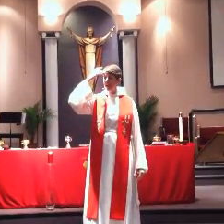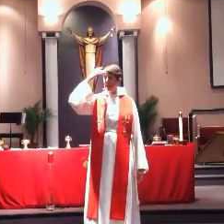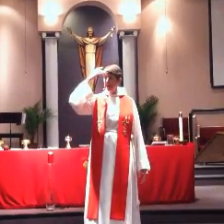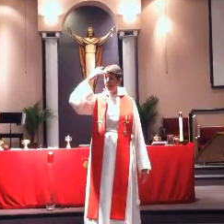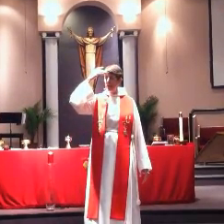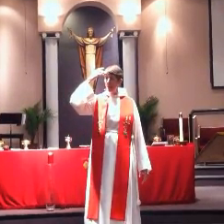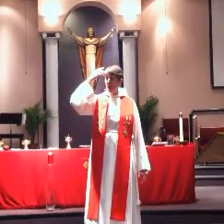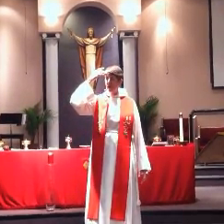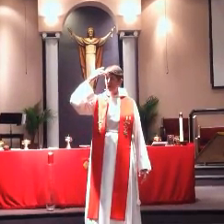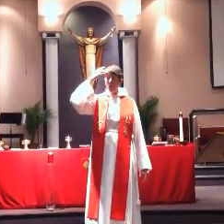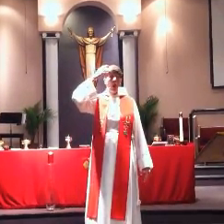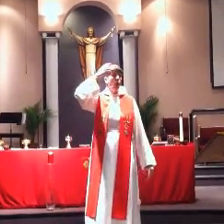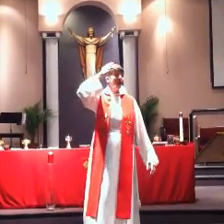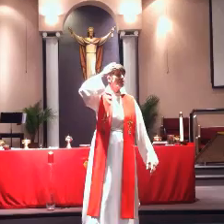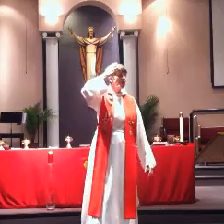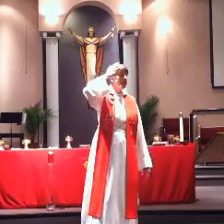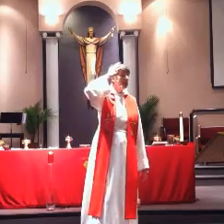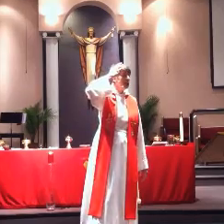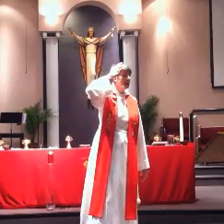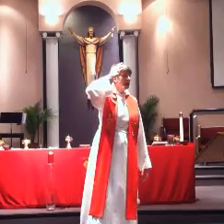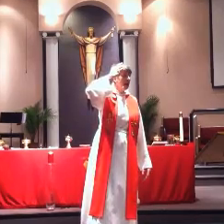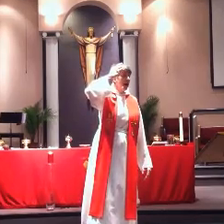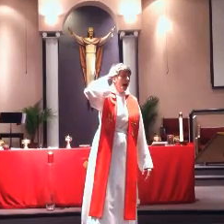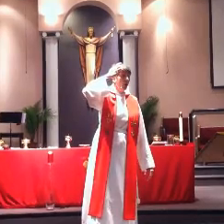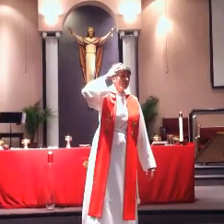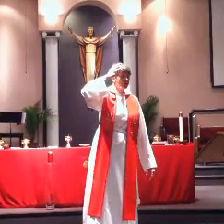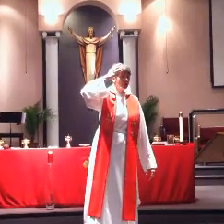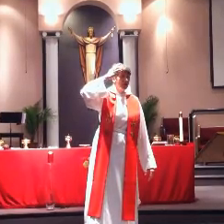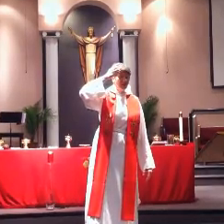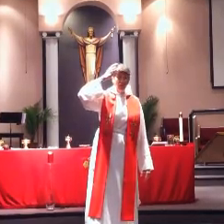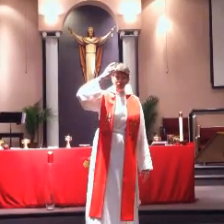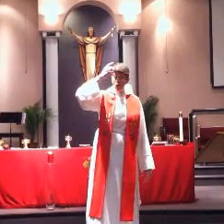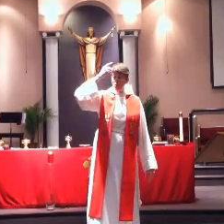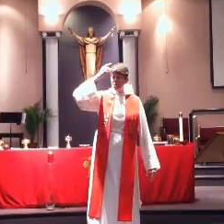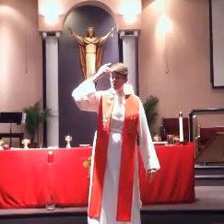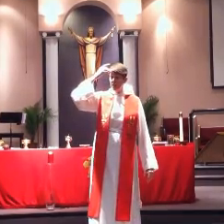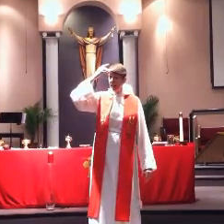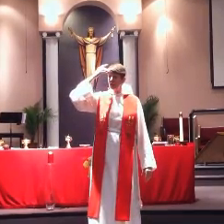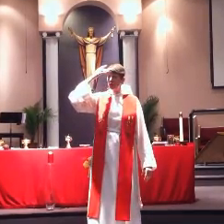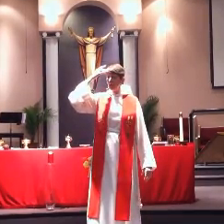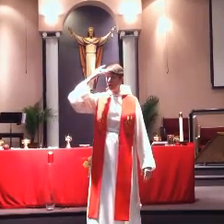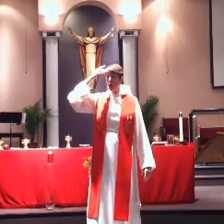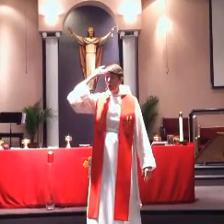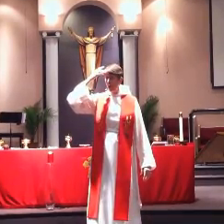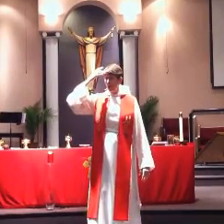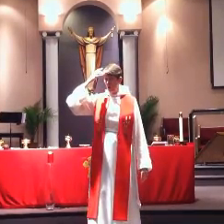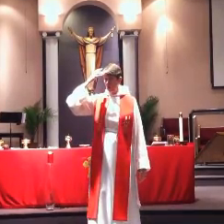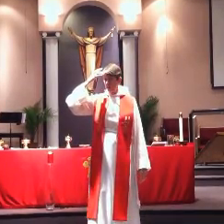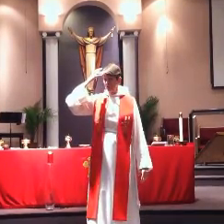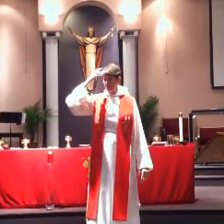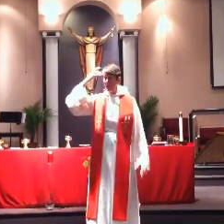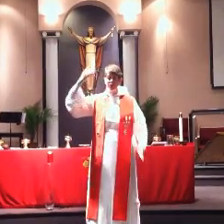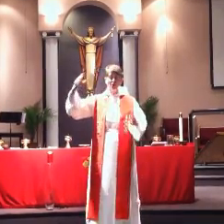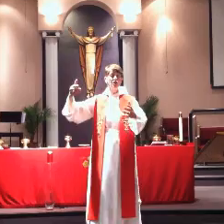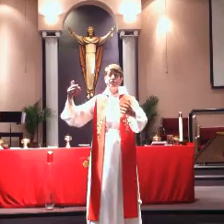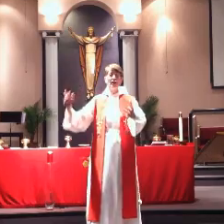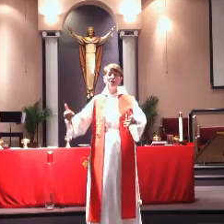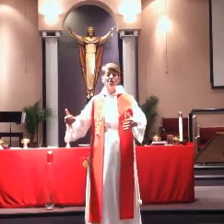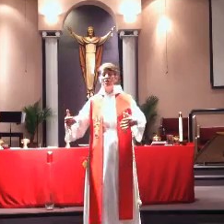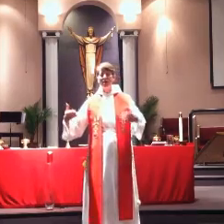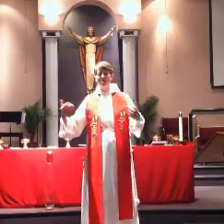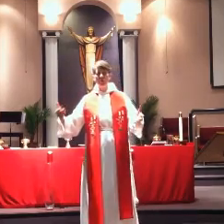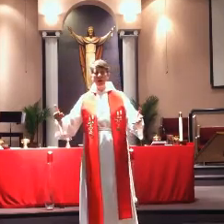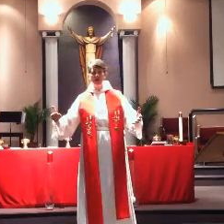would immediately in their mind go, oh, he's sending out folks into the whole world. Not just